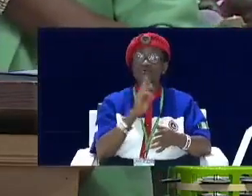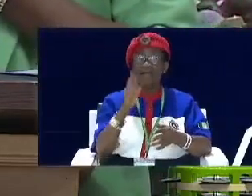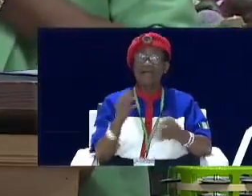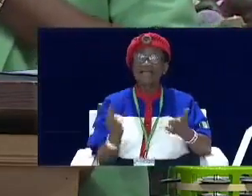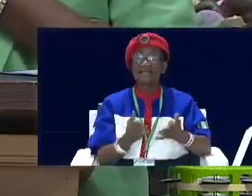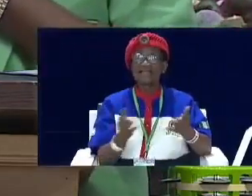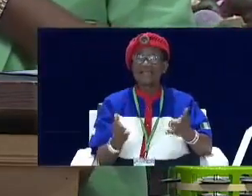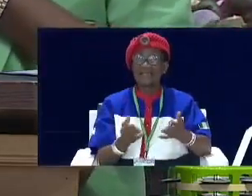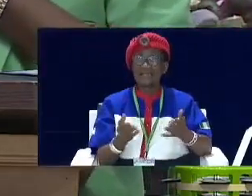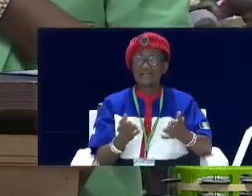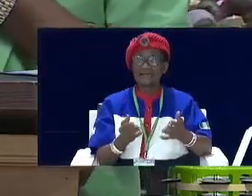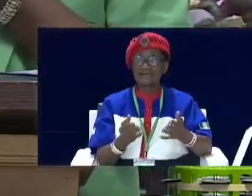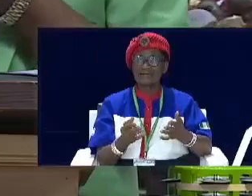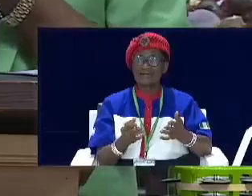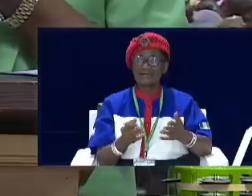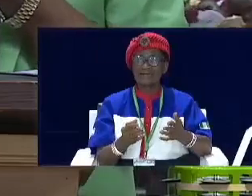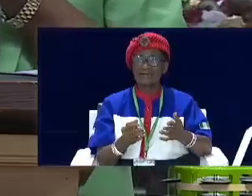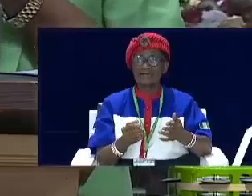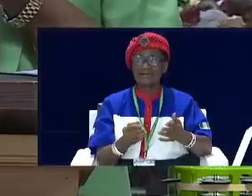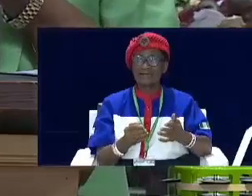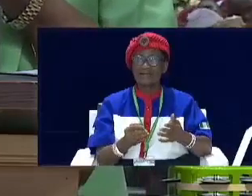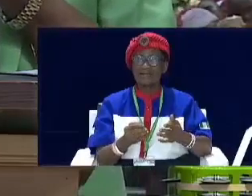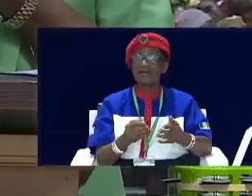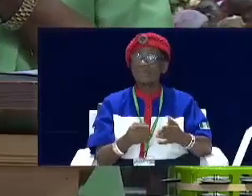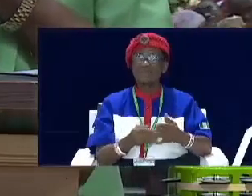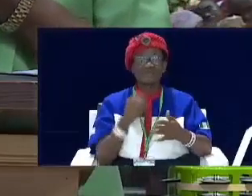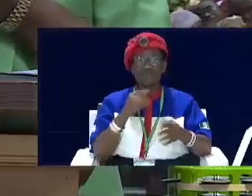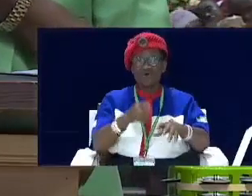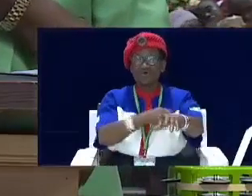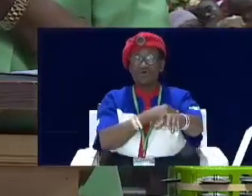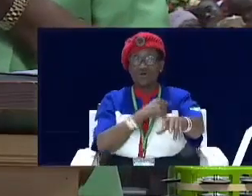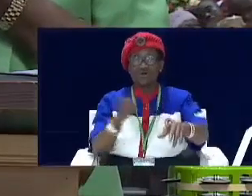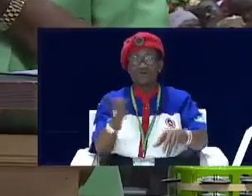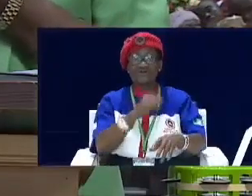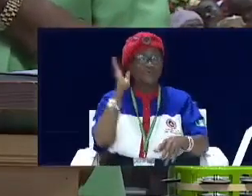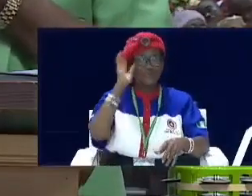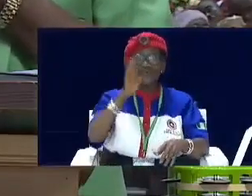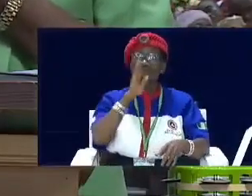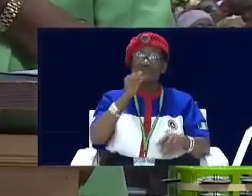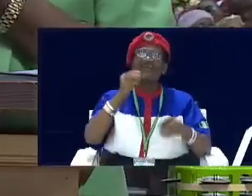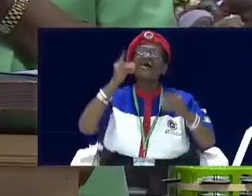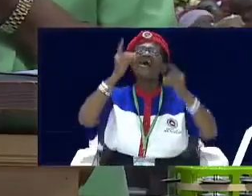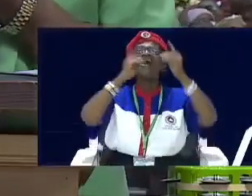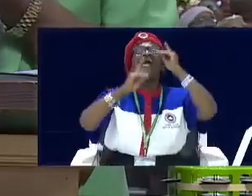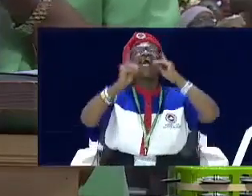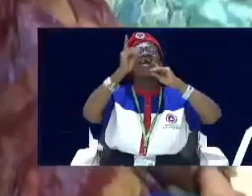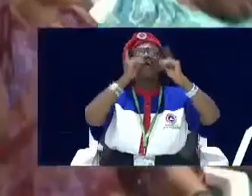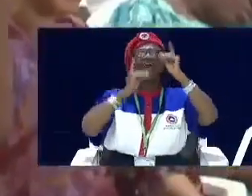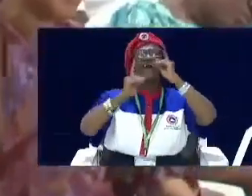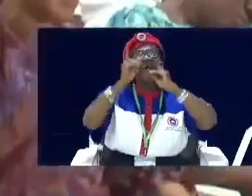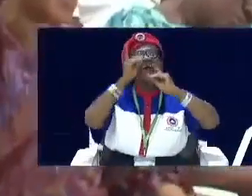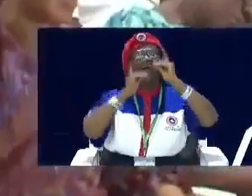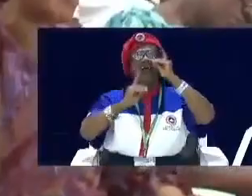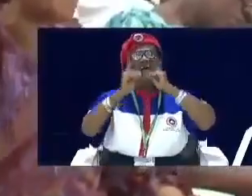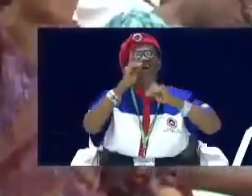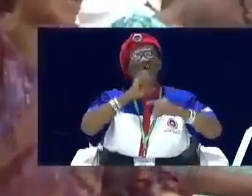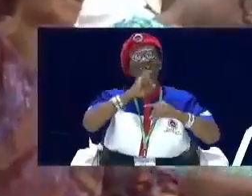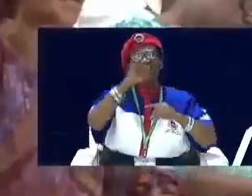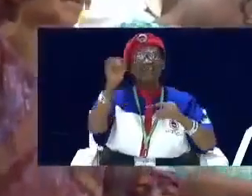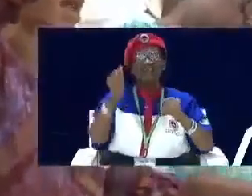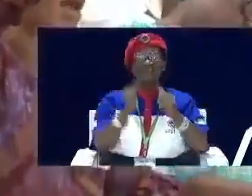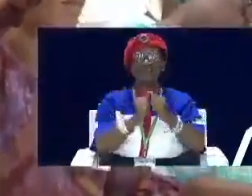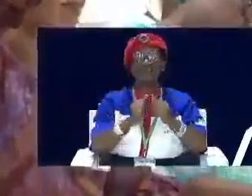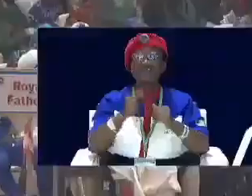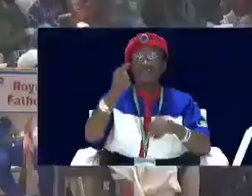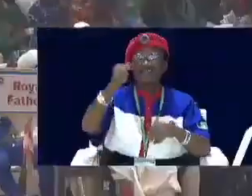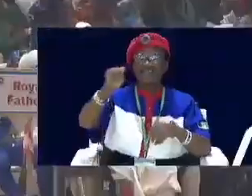Before very long. Laipe laijina. You will be dining with the high and mighty. Iwo na yo ma je pelu awon